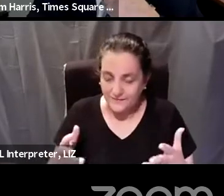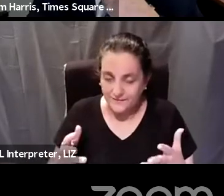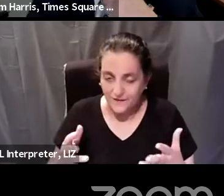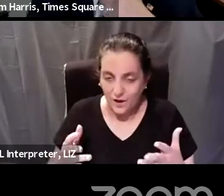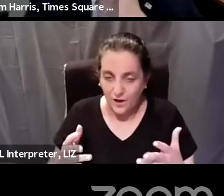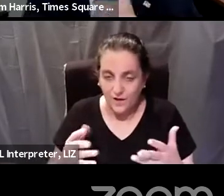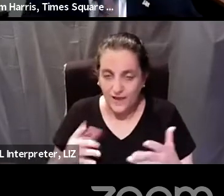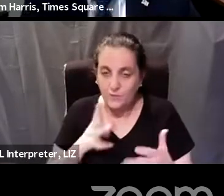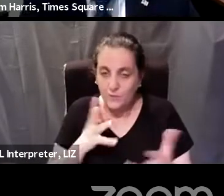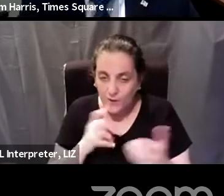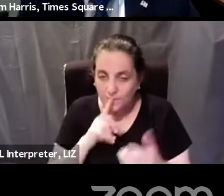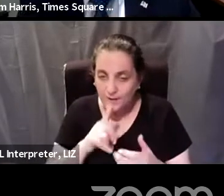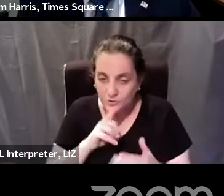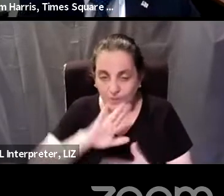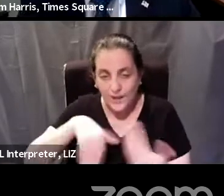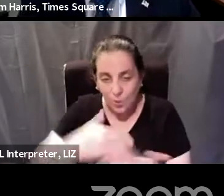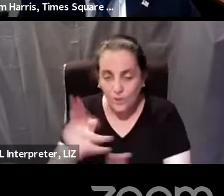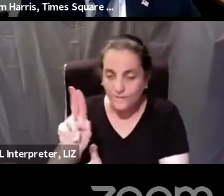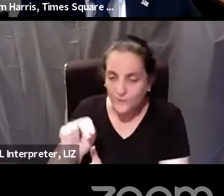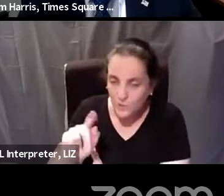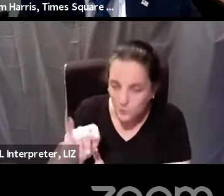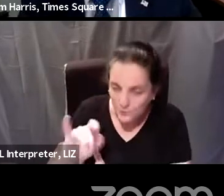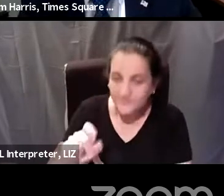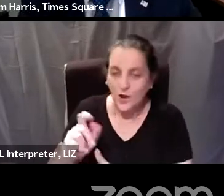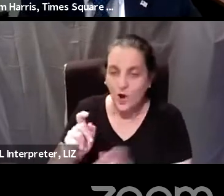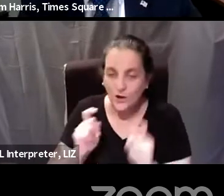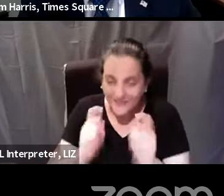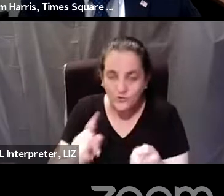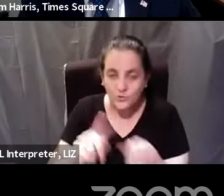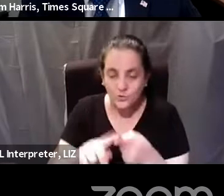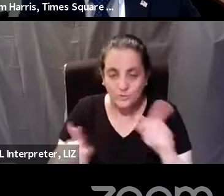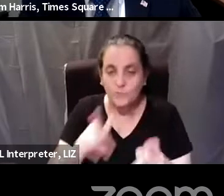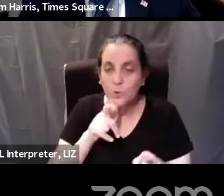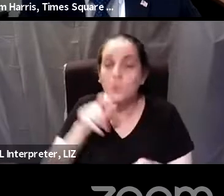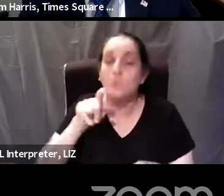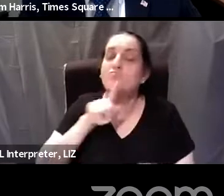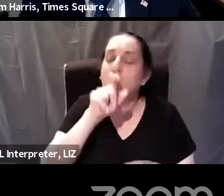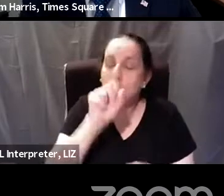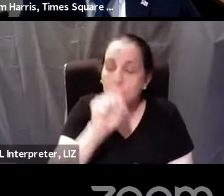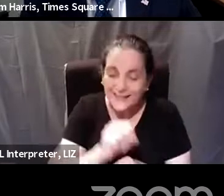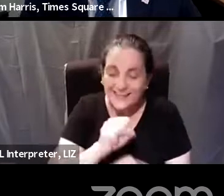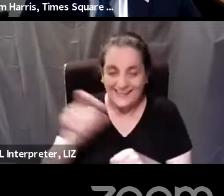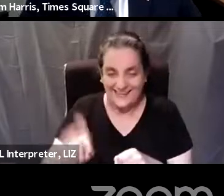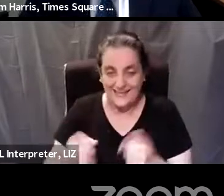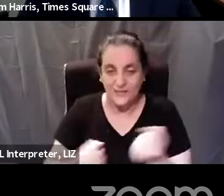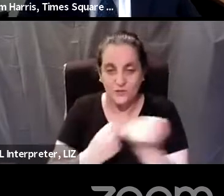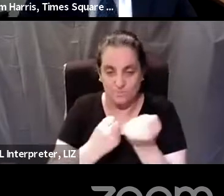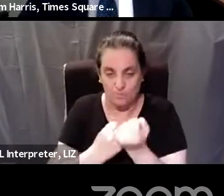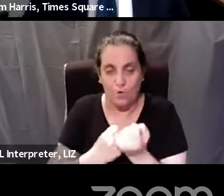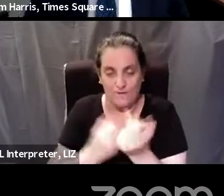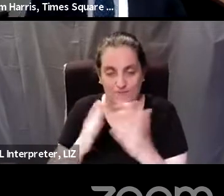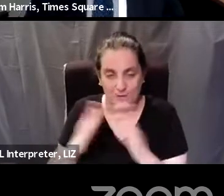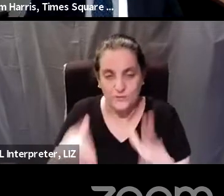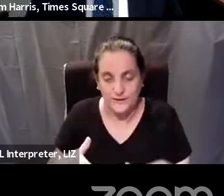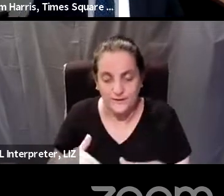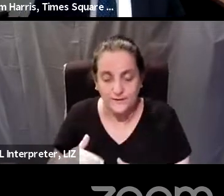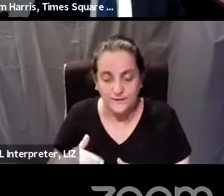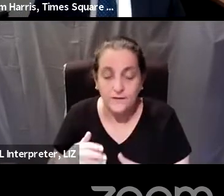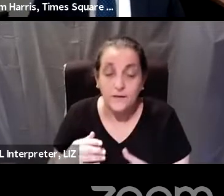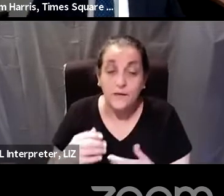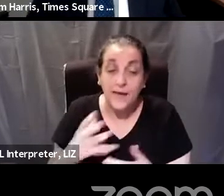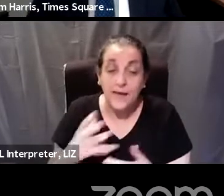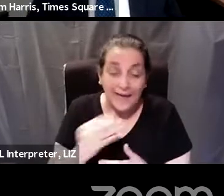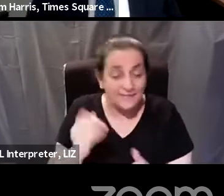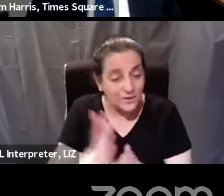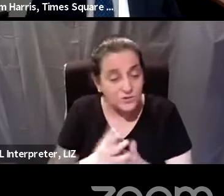wanna make sure that those units are truly going to the people that truly need supportive housing. So sort of like, what is that in between? And you know, there are